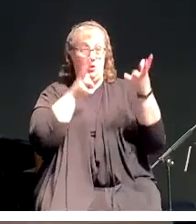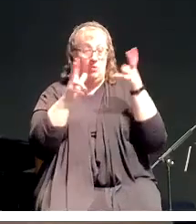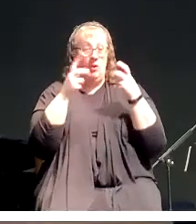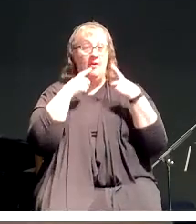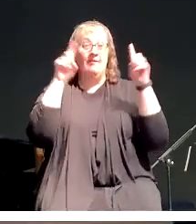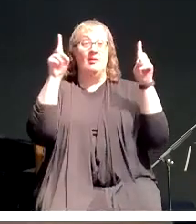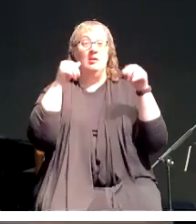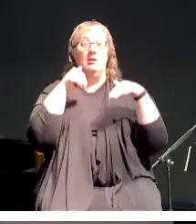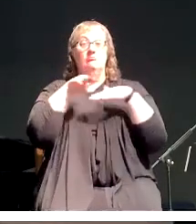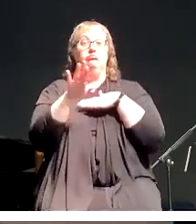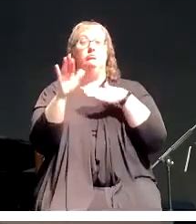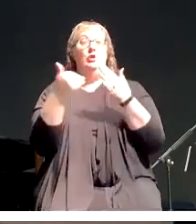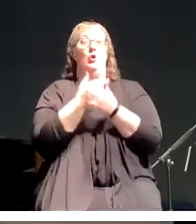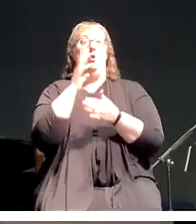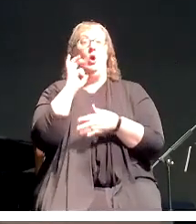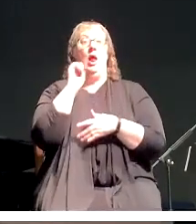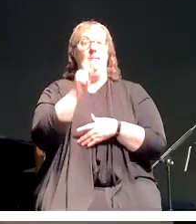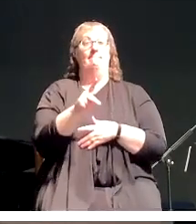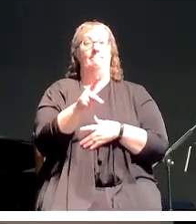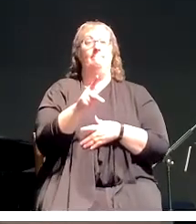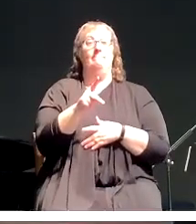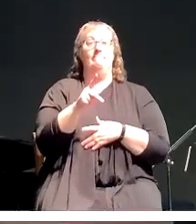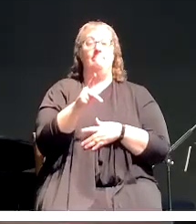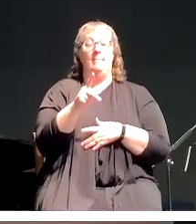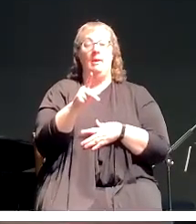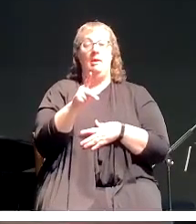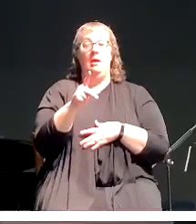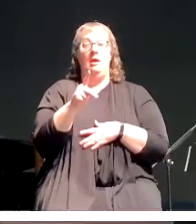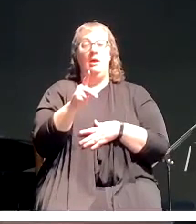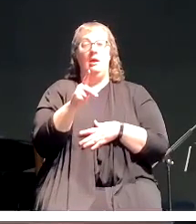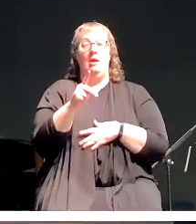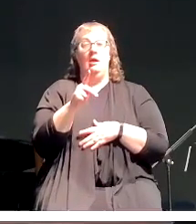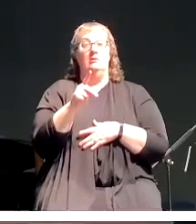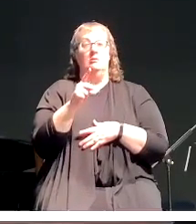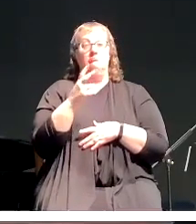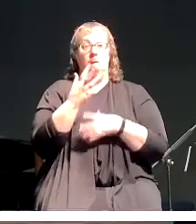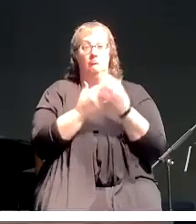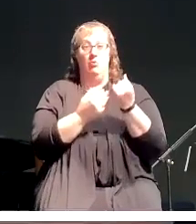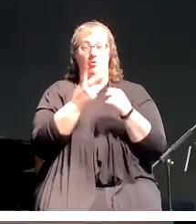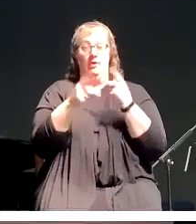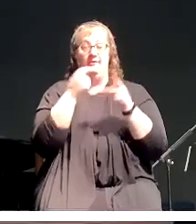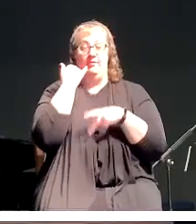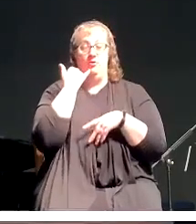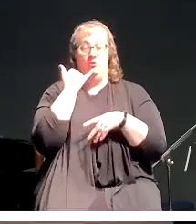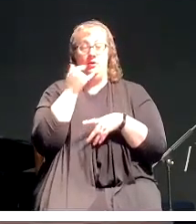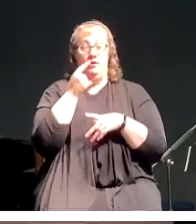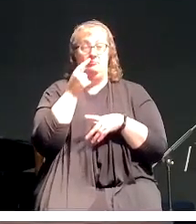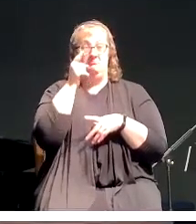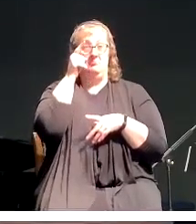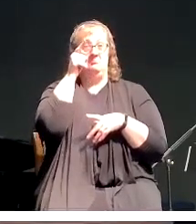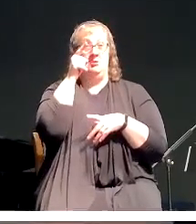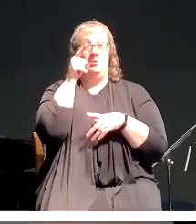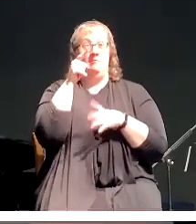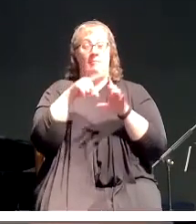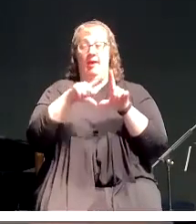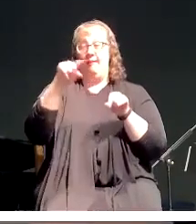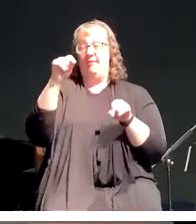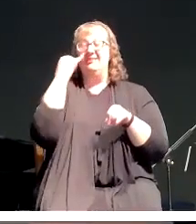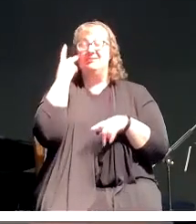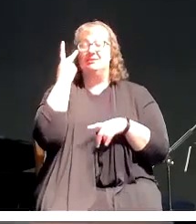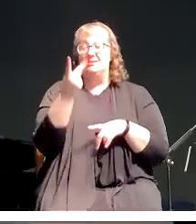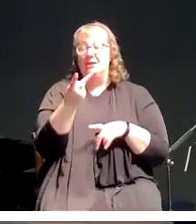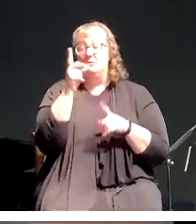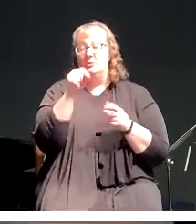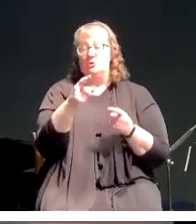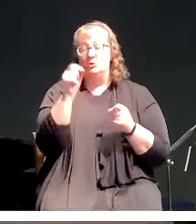officially launched our new app. We have it available on Android and Apple. We have pamphlets out there if you need to see what exactly you